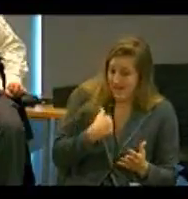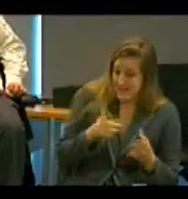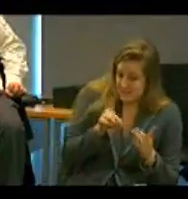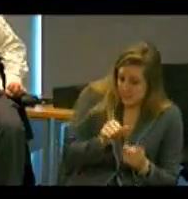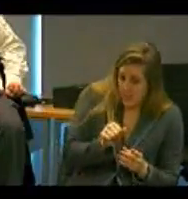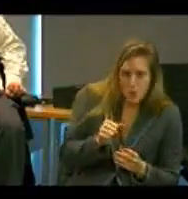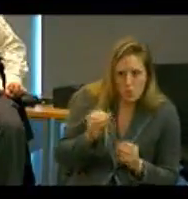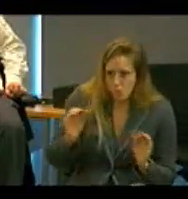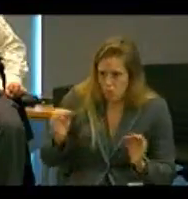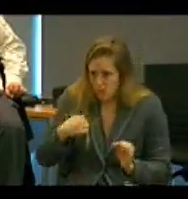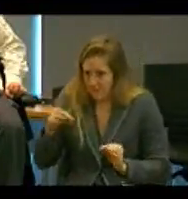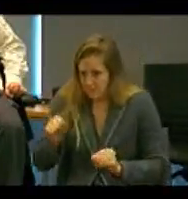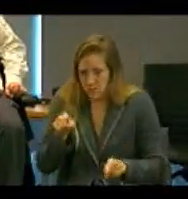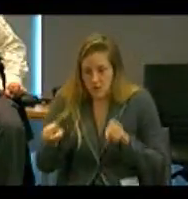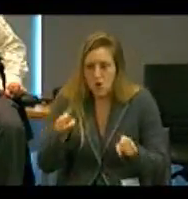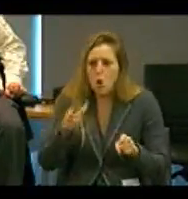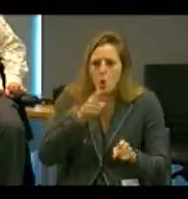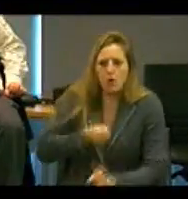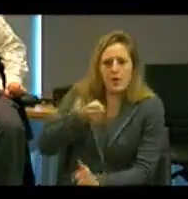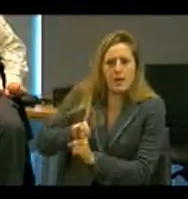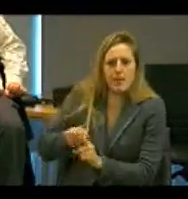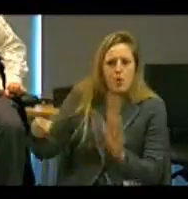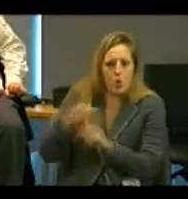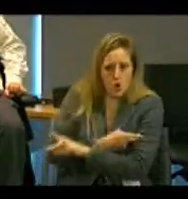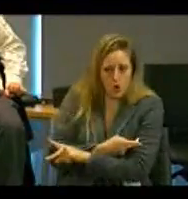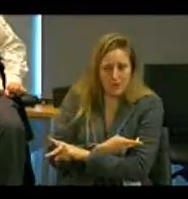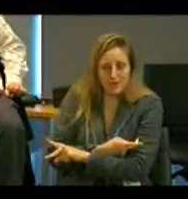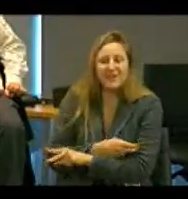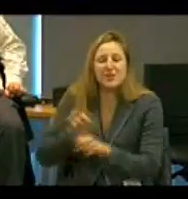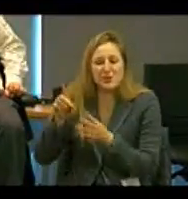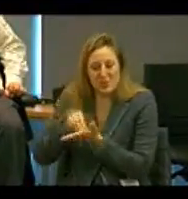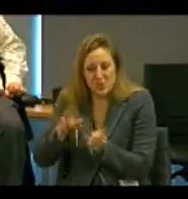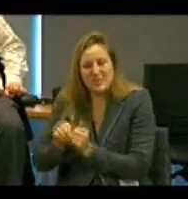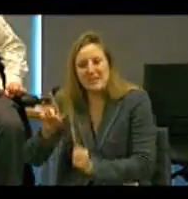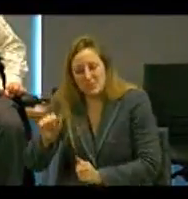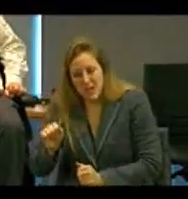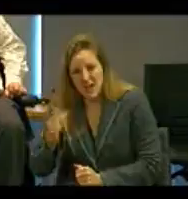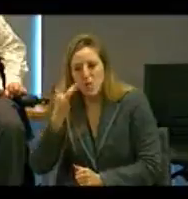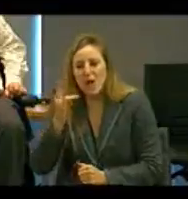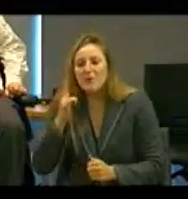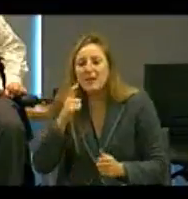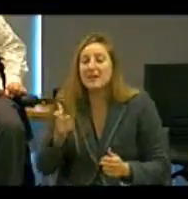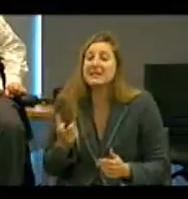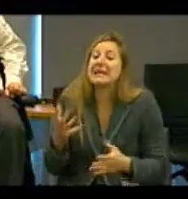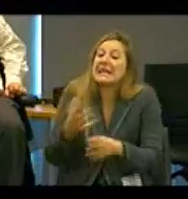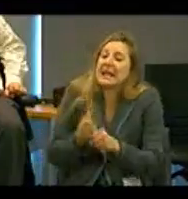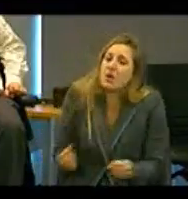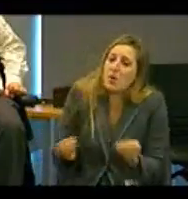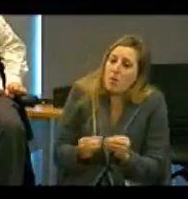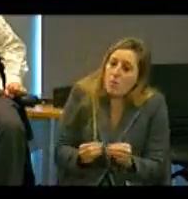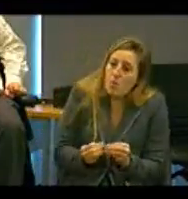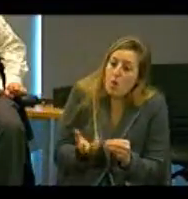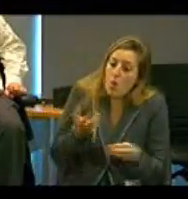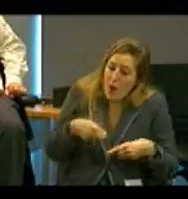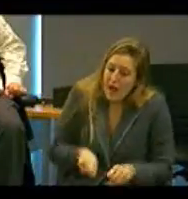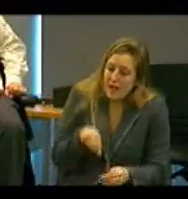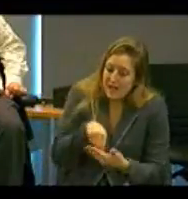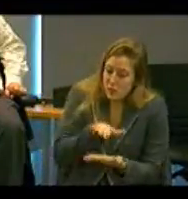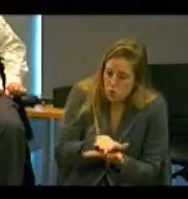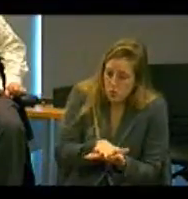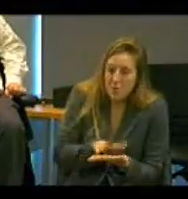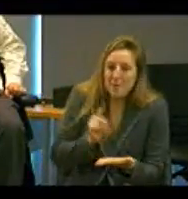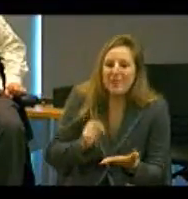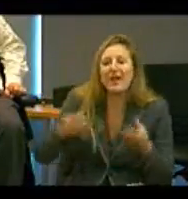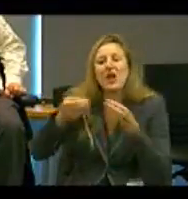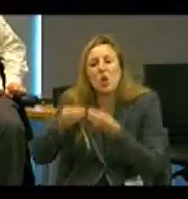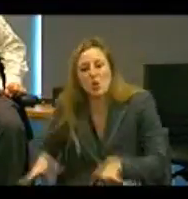going to be greater on the student with disabilities if it's for the same length of time, because they're getting more when they're in school. They're also losing more when they're out of